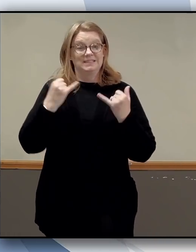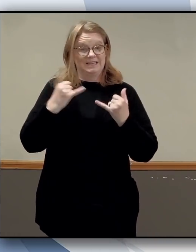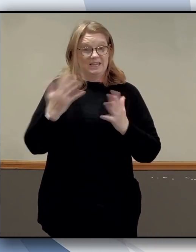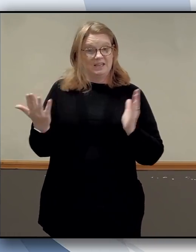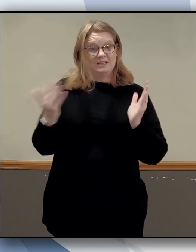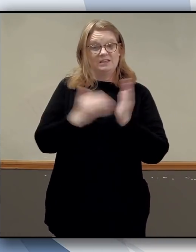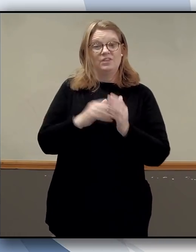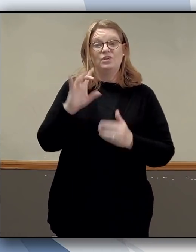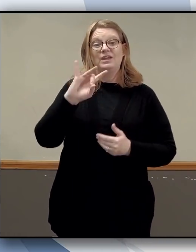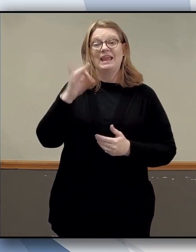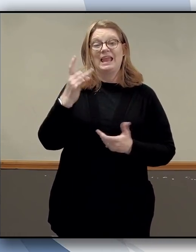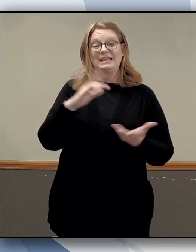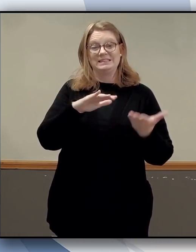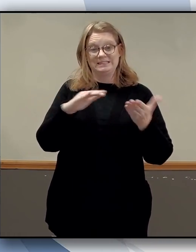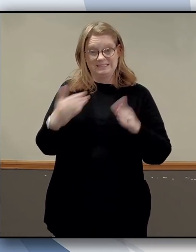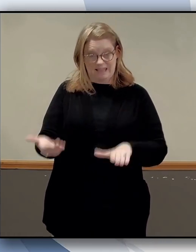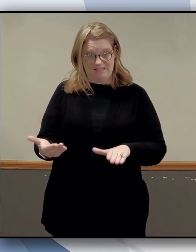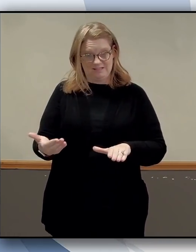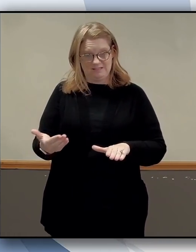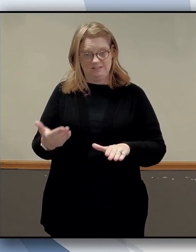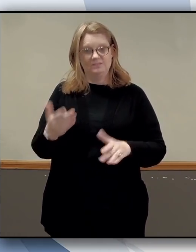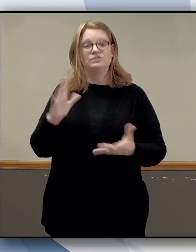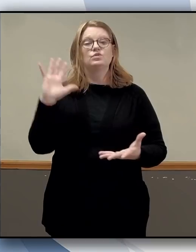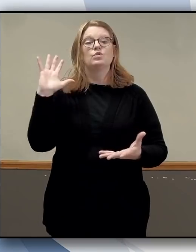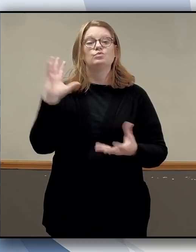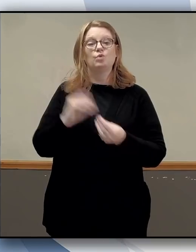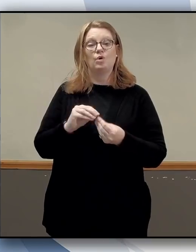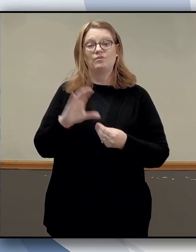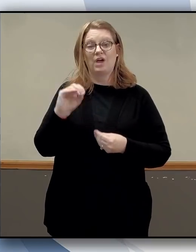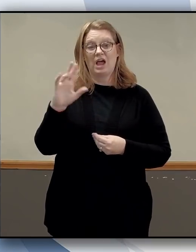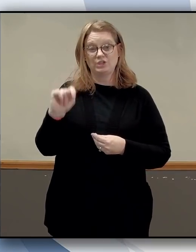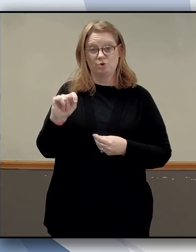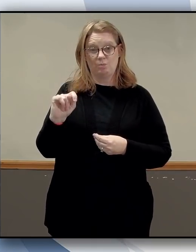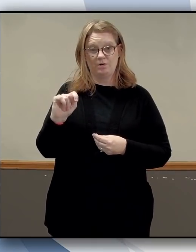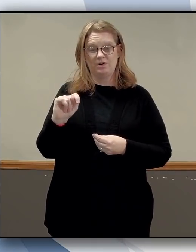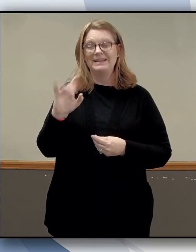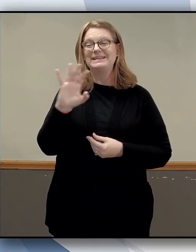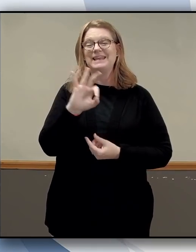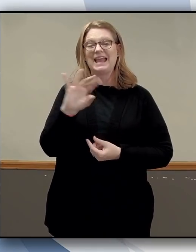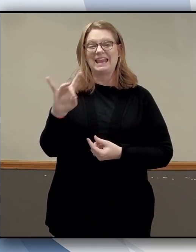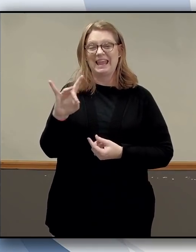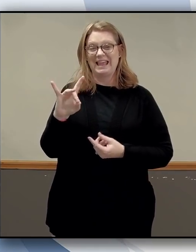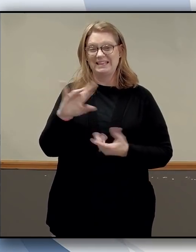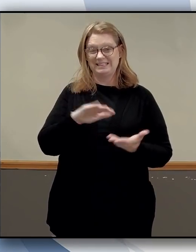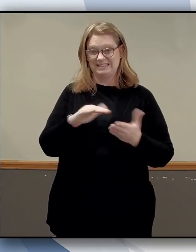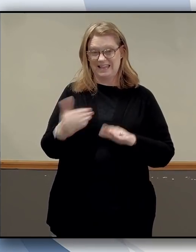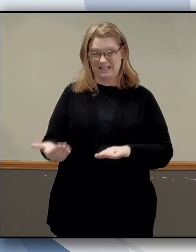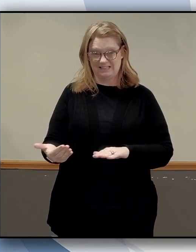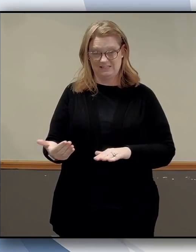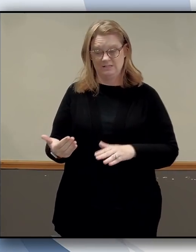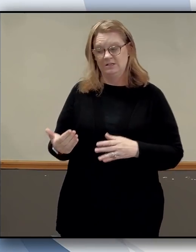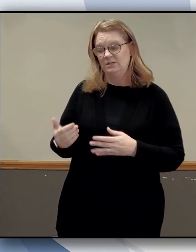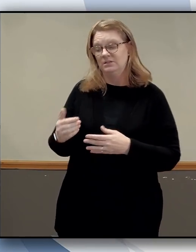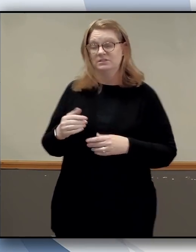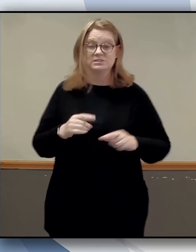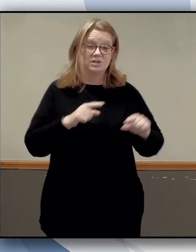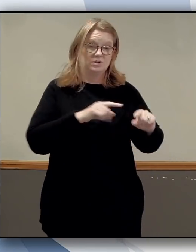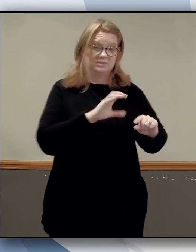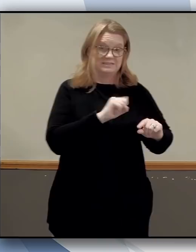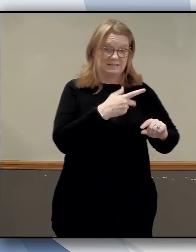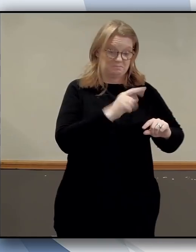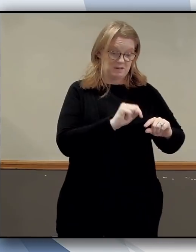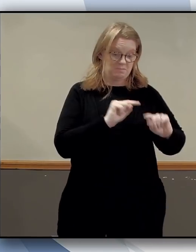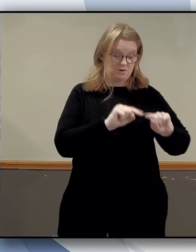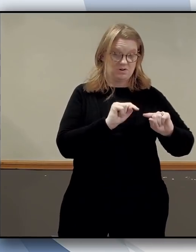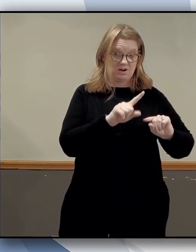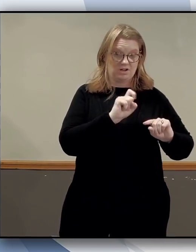with COVID today. That brings our total for October so far to 98. Comparing that to 120 in